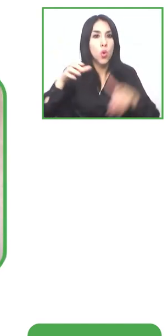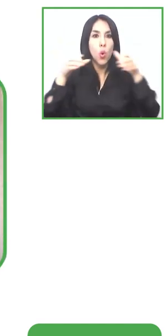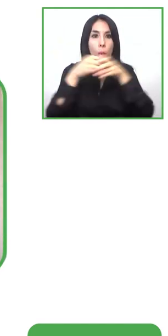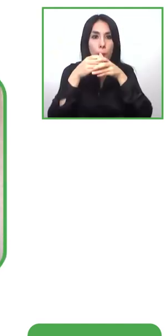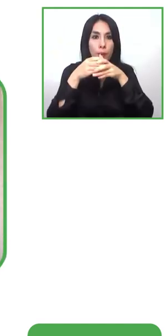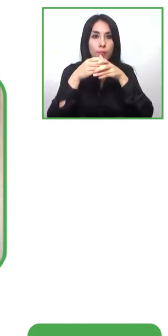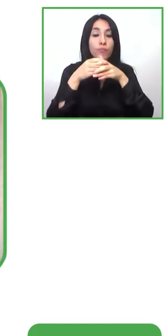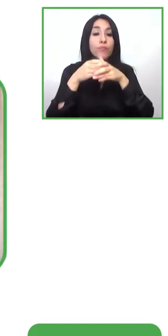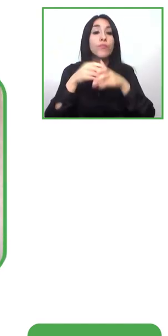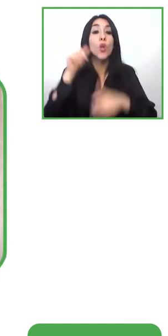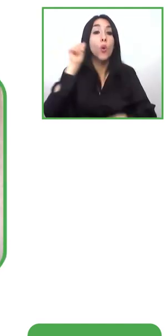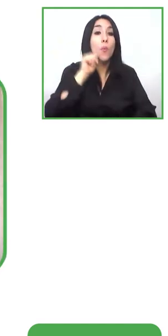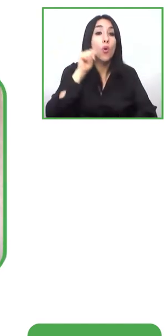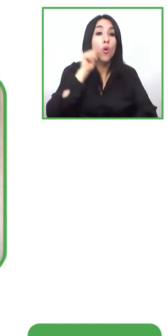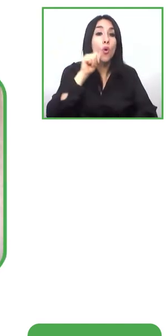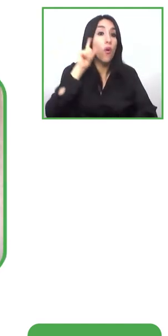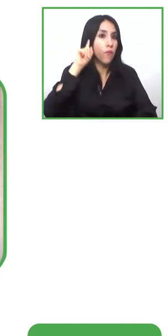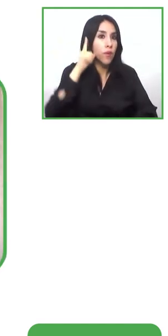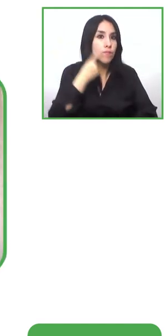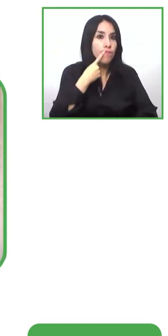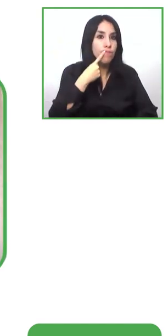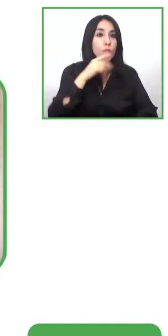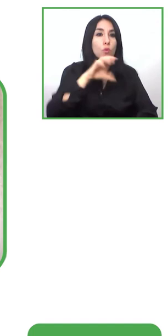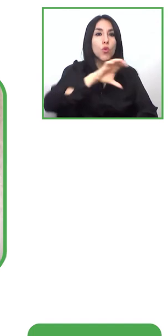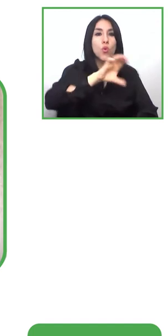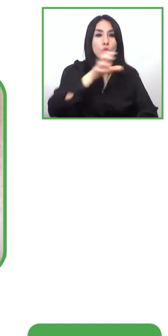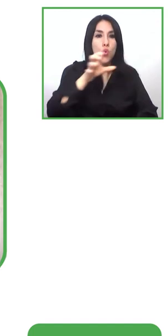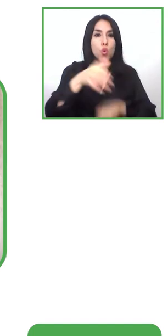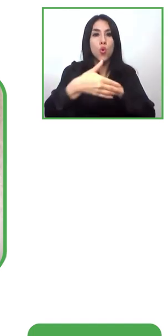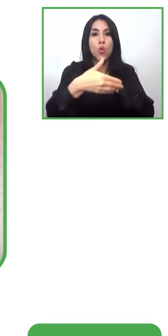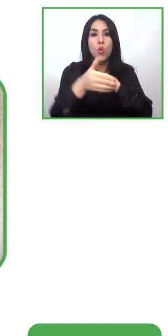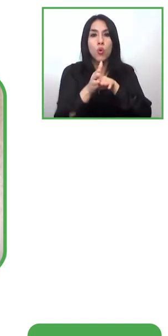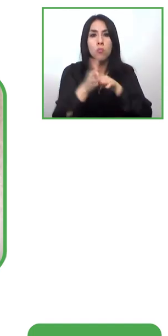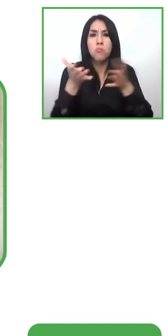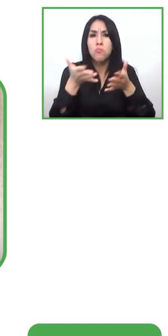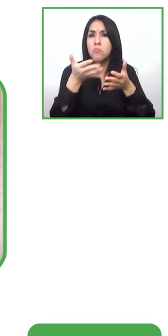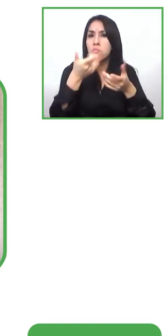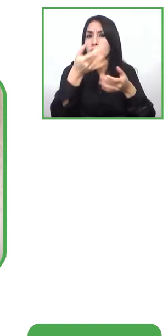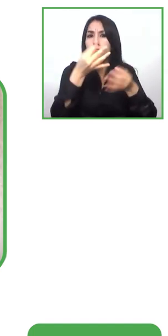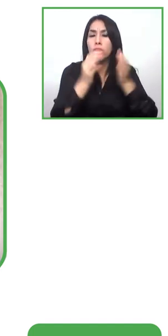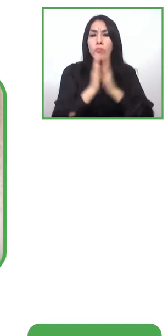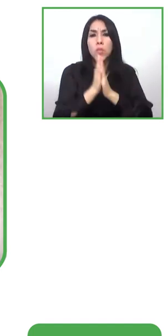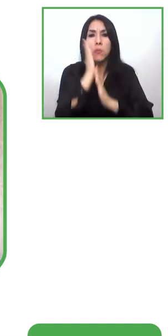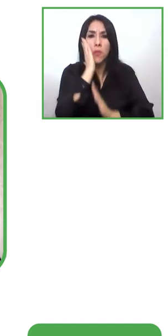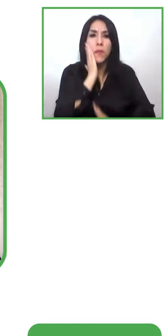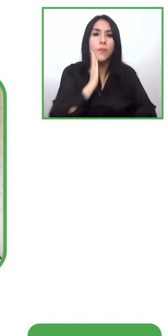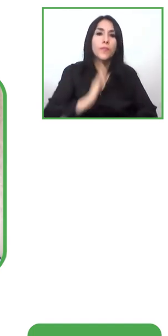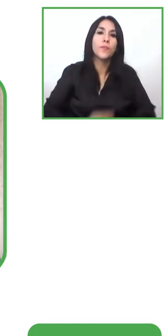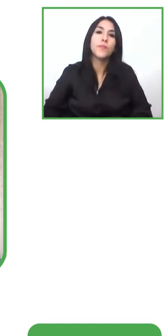Blake. These questions are, I would like to know